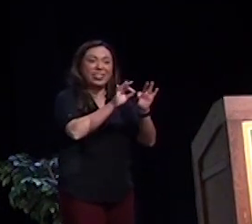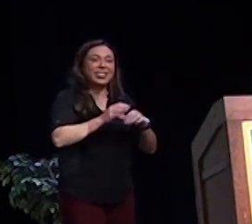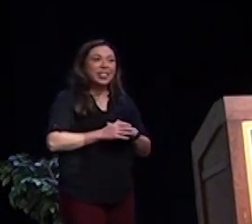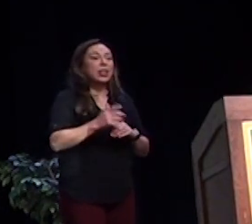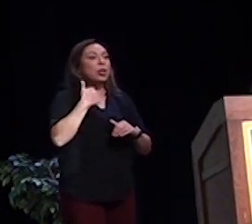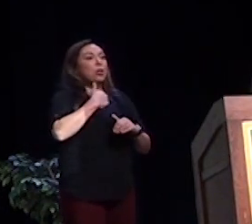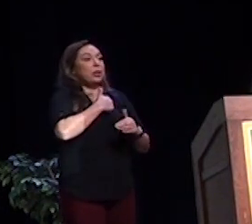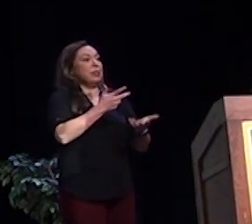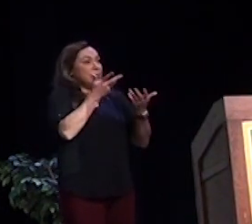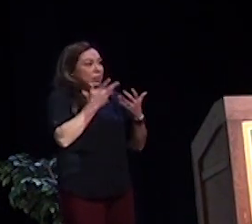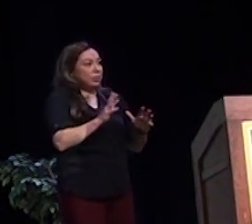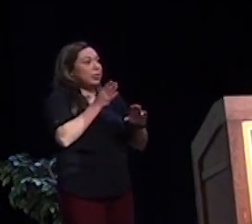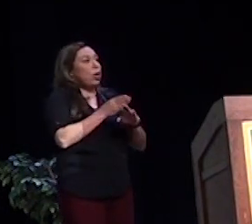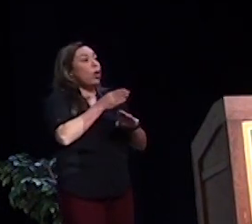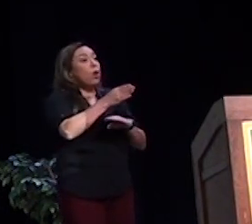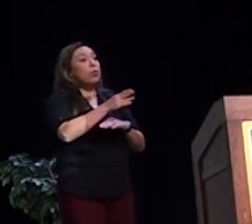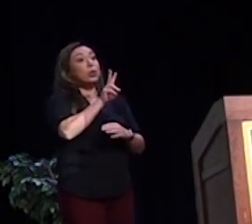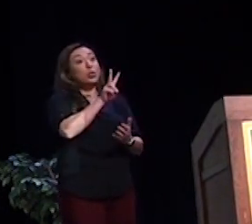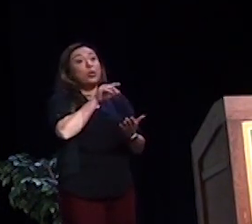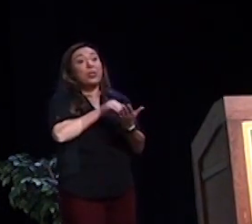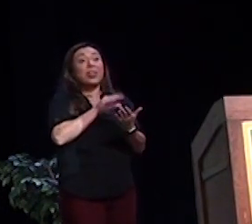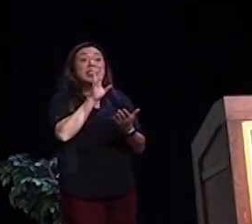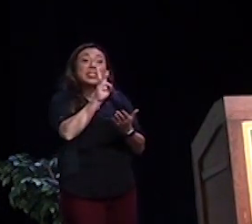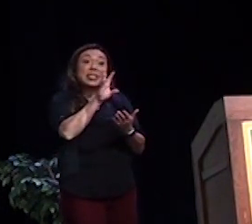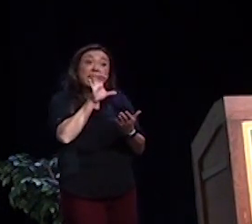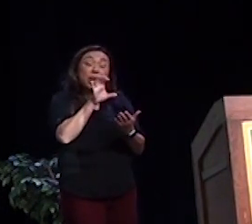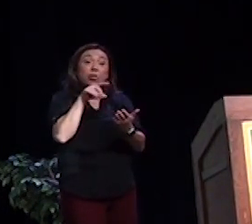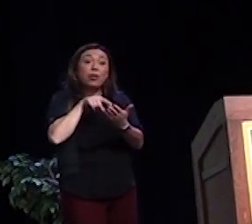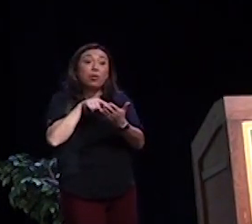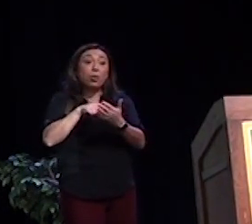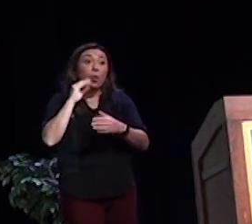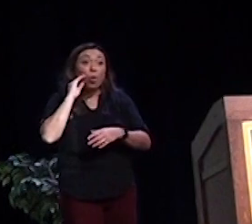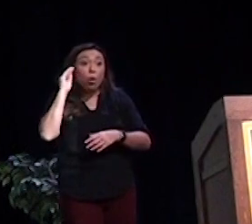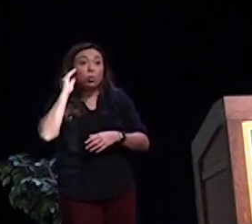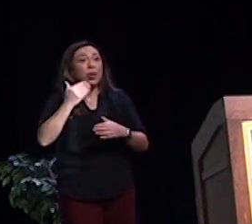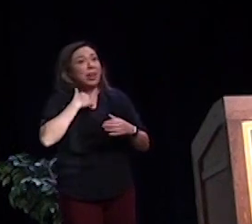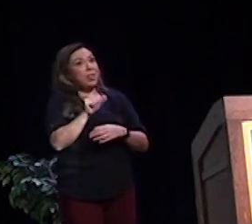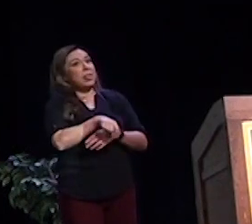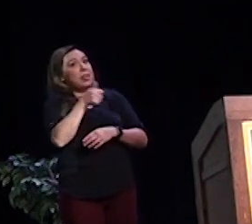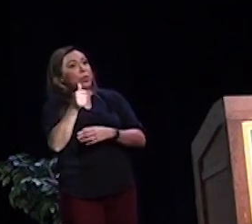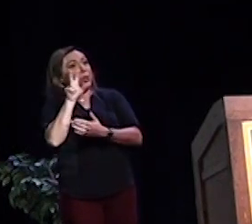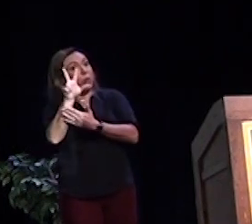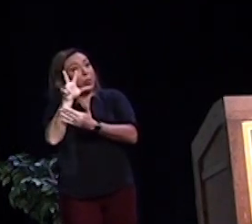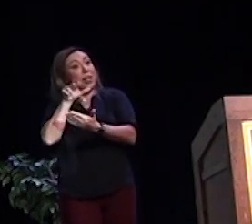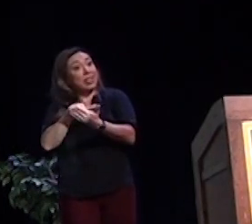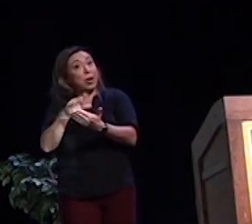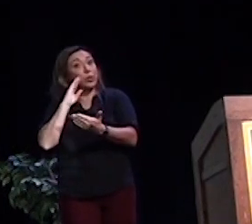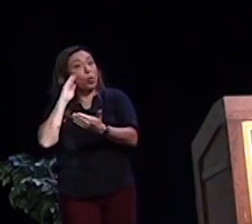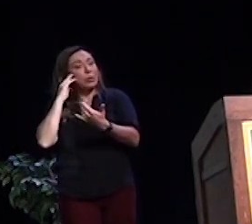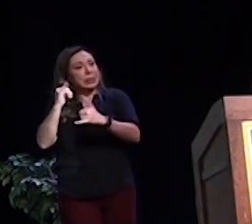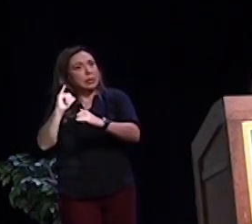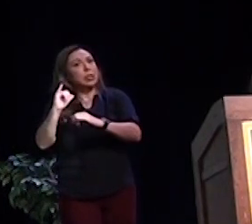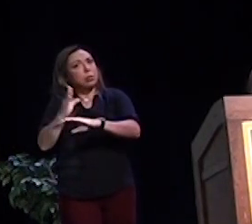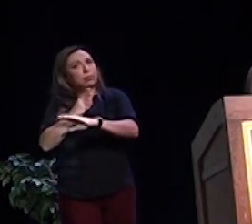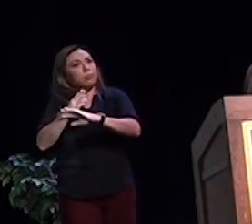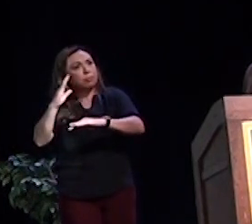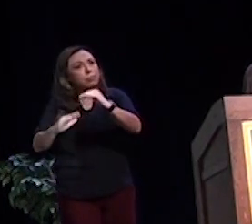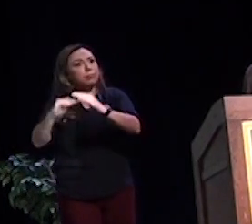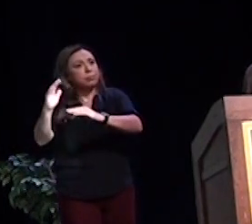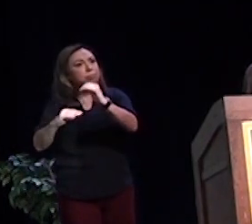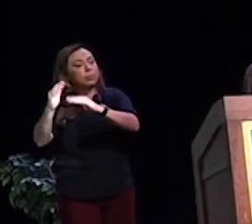have completed over 2,600 affordable homes. We have another 3,000 that are under construction and